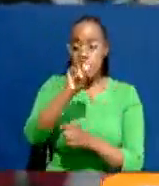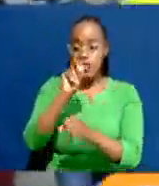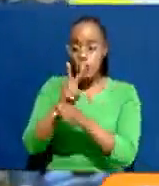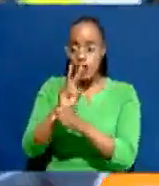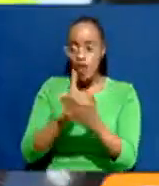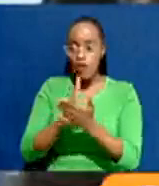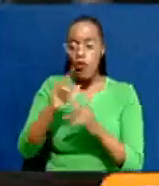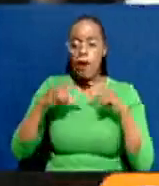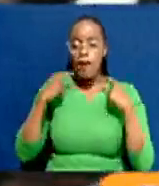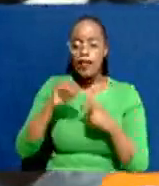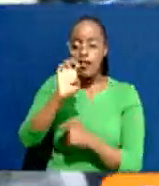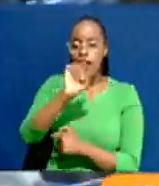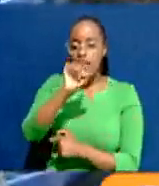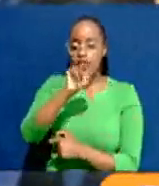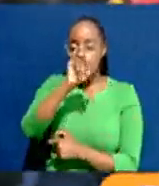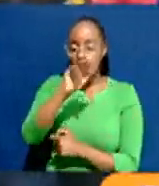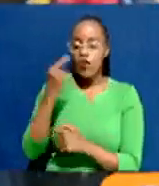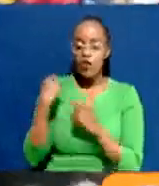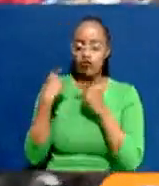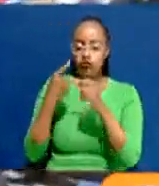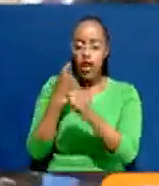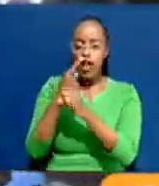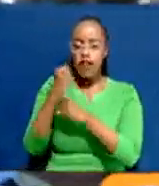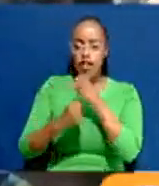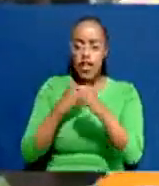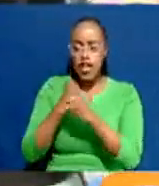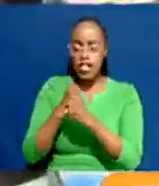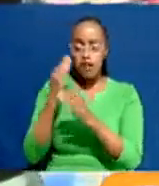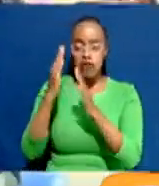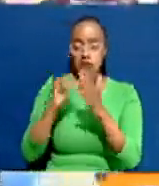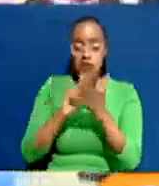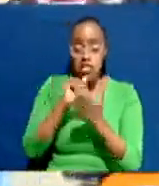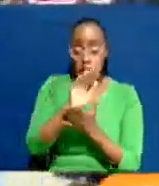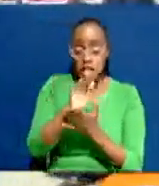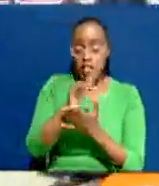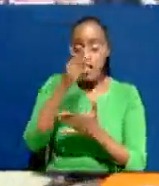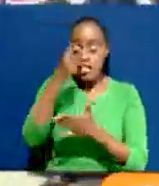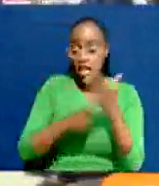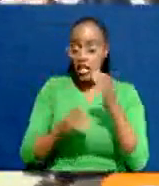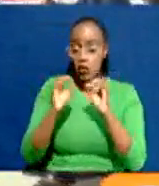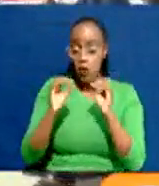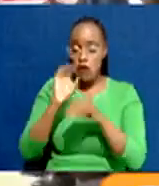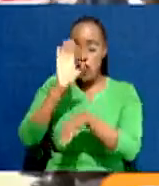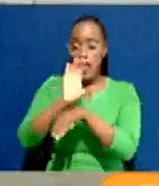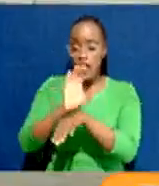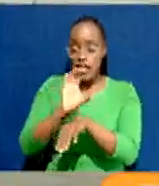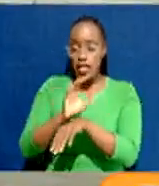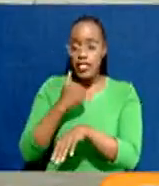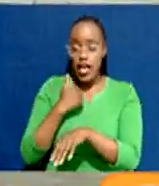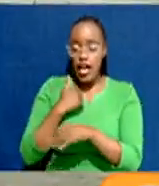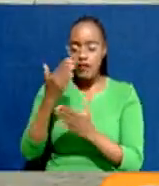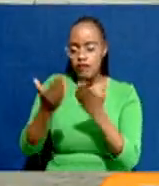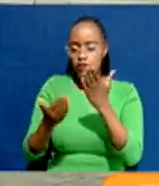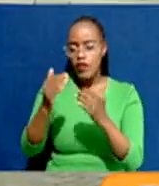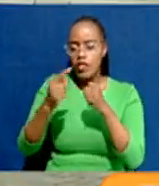Pastor Ezekiel, who for the last 11 years has never filed annual returns despite the church sitting on an